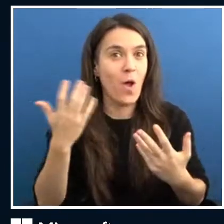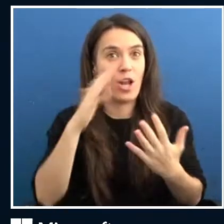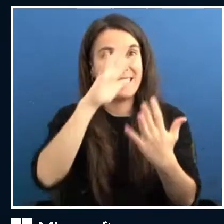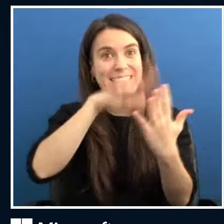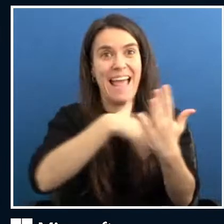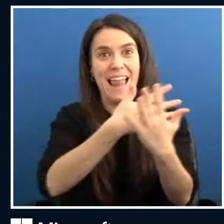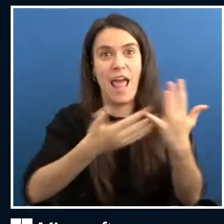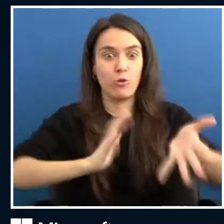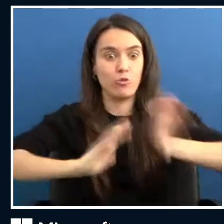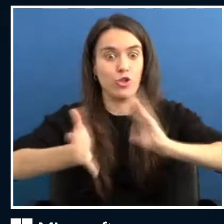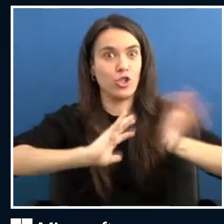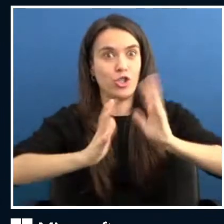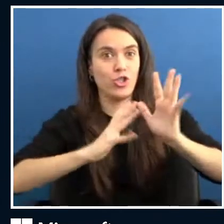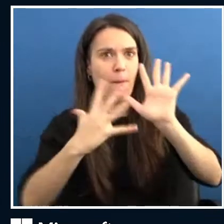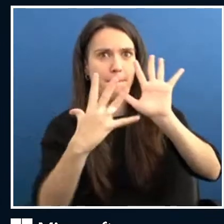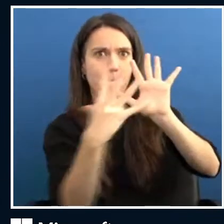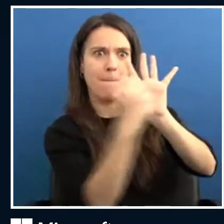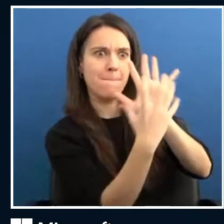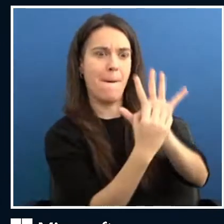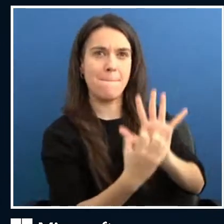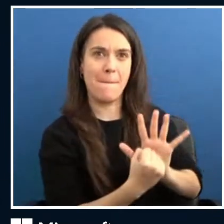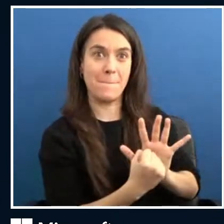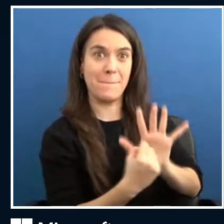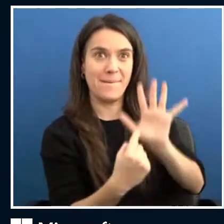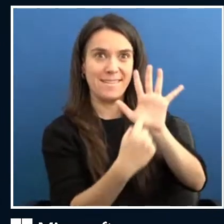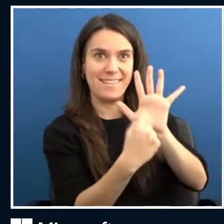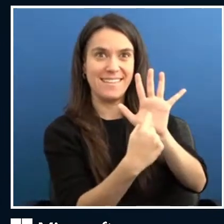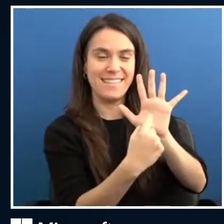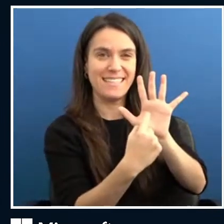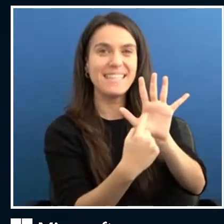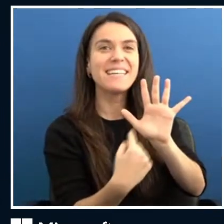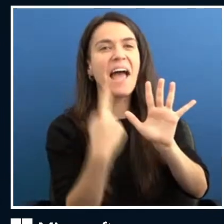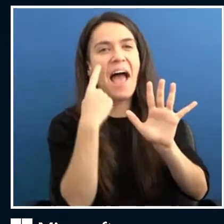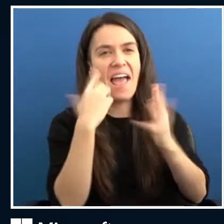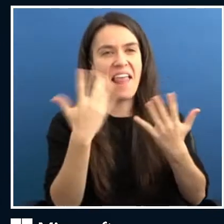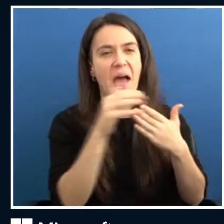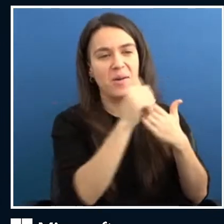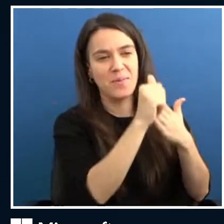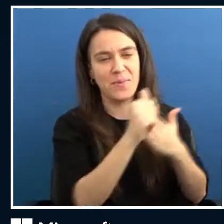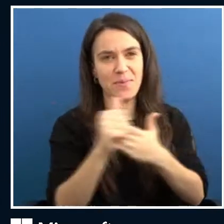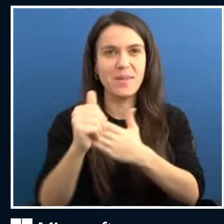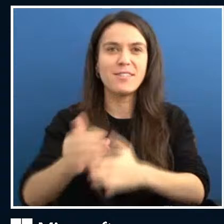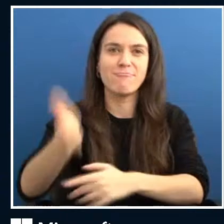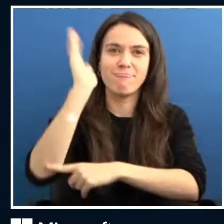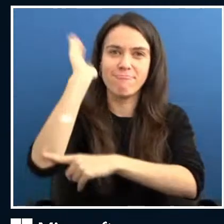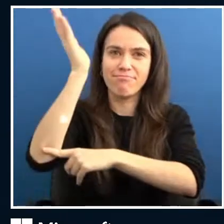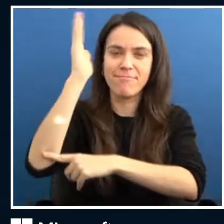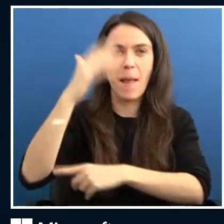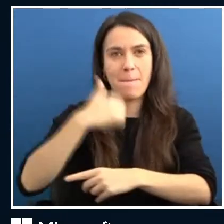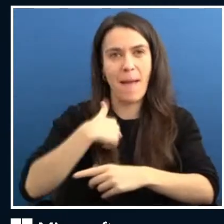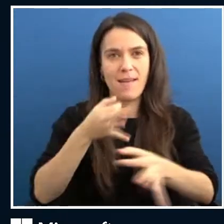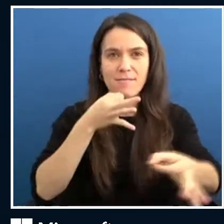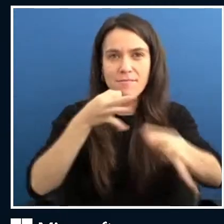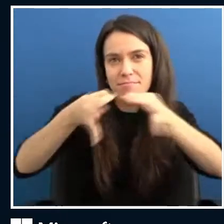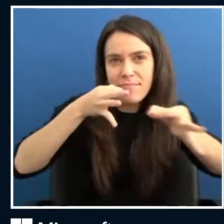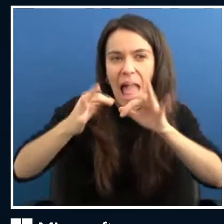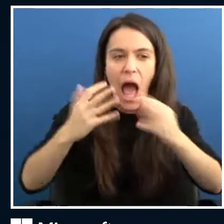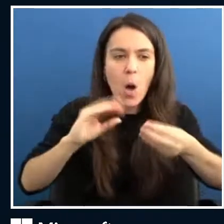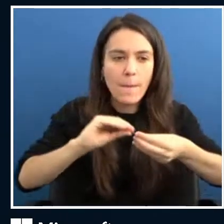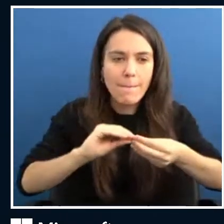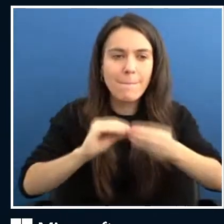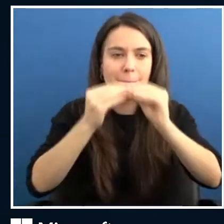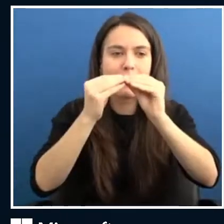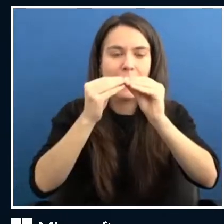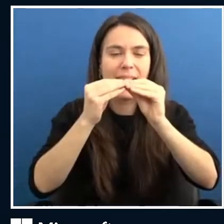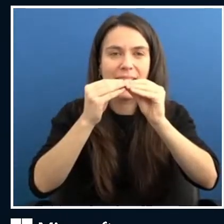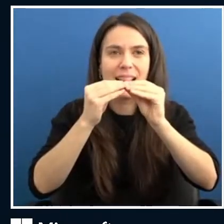model using TensorFlow. I'll walk you through my approach of building the model, how I used